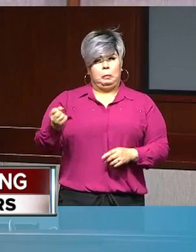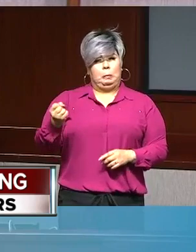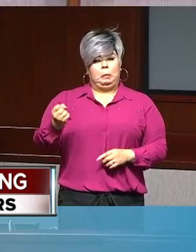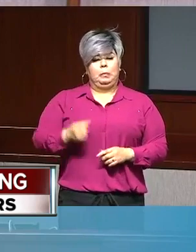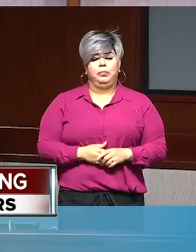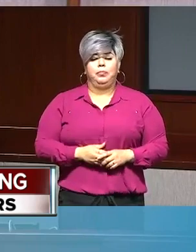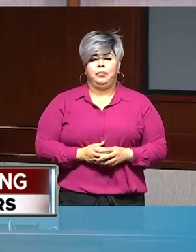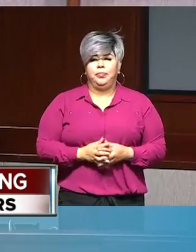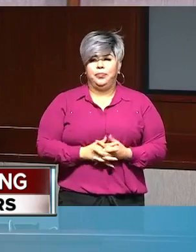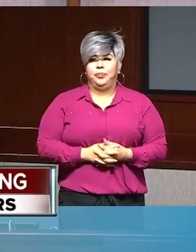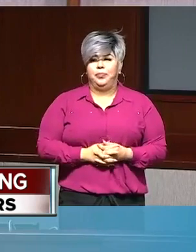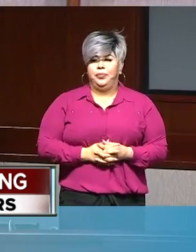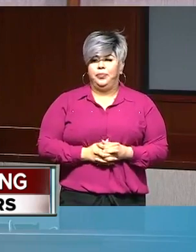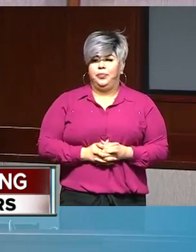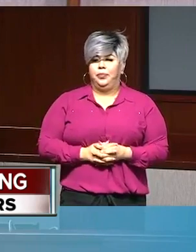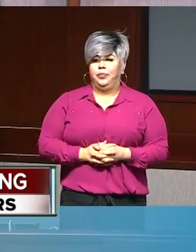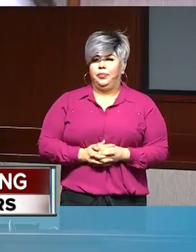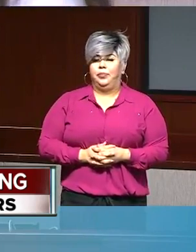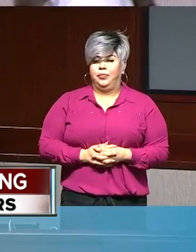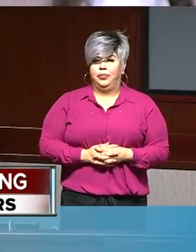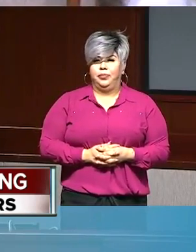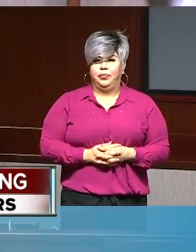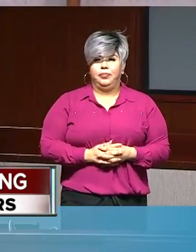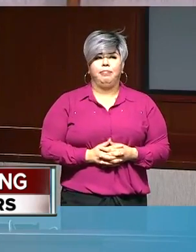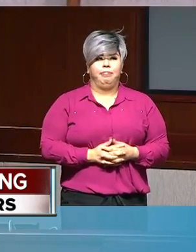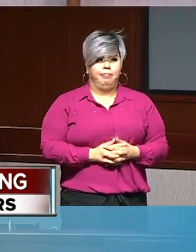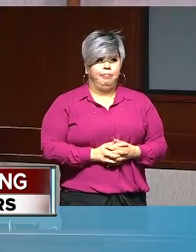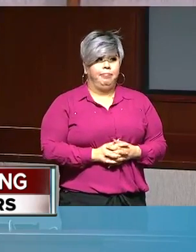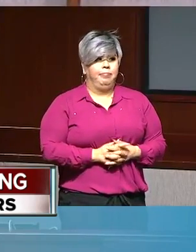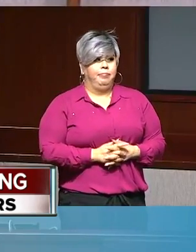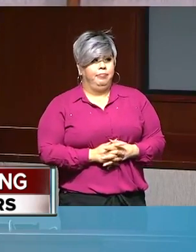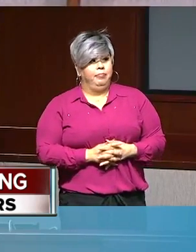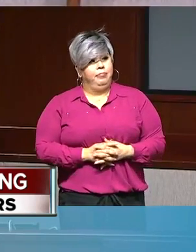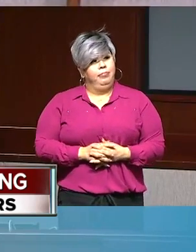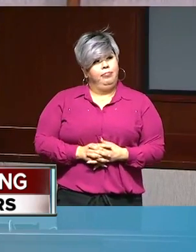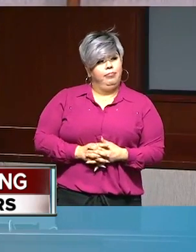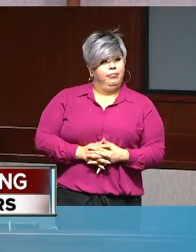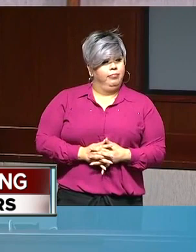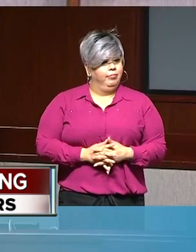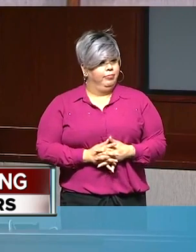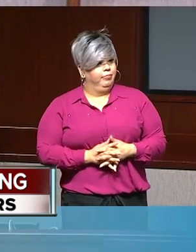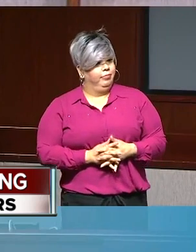1 second. Thank you. Sure, thanks.